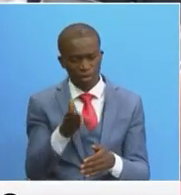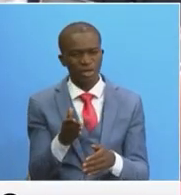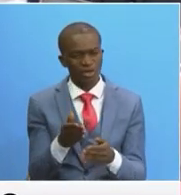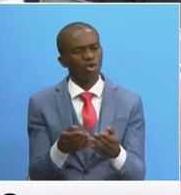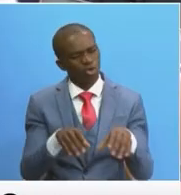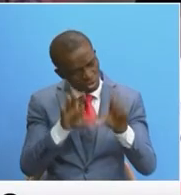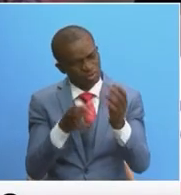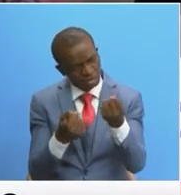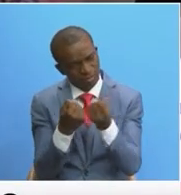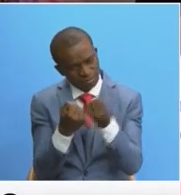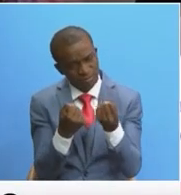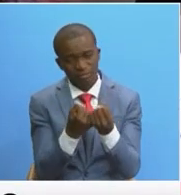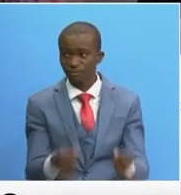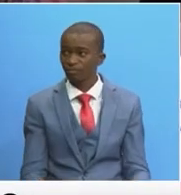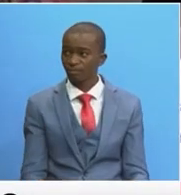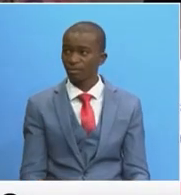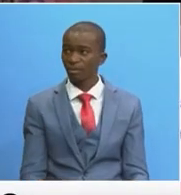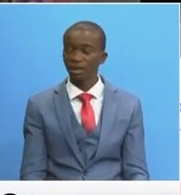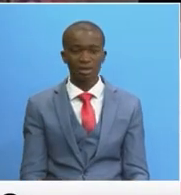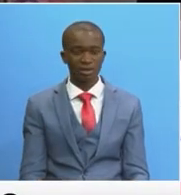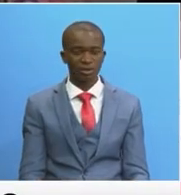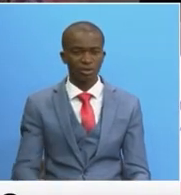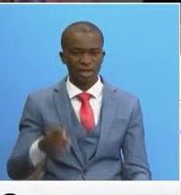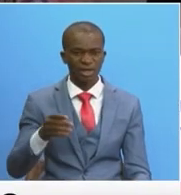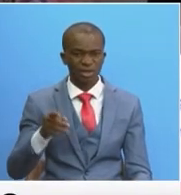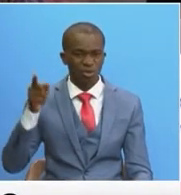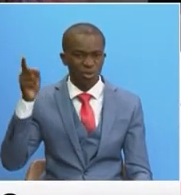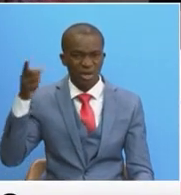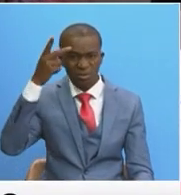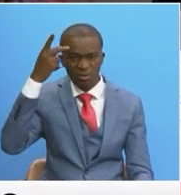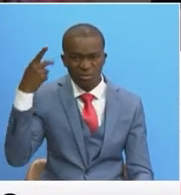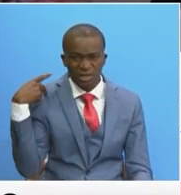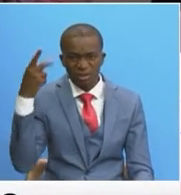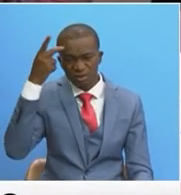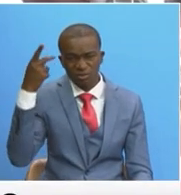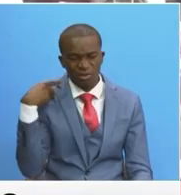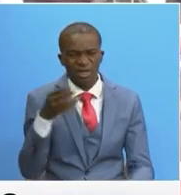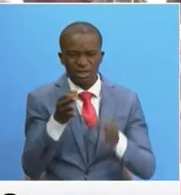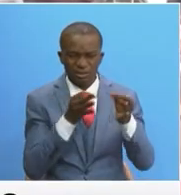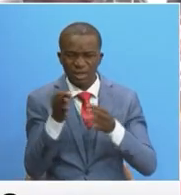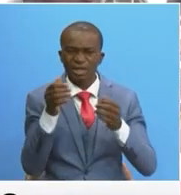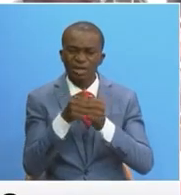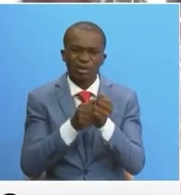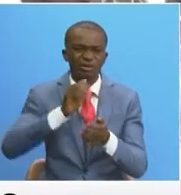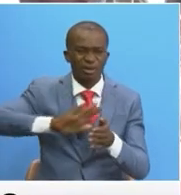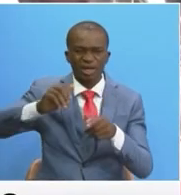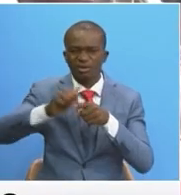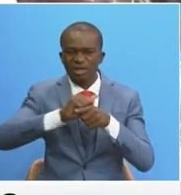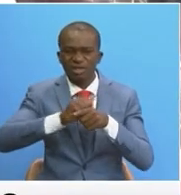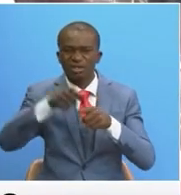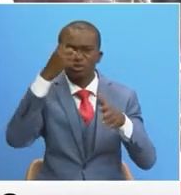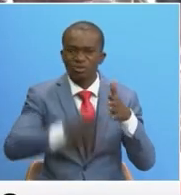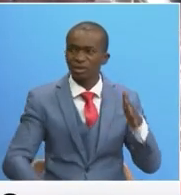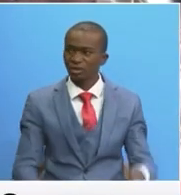and implemented. Lukasha Trade Training Institute principal now gives an insight to the training. The youth with the skills will